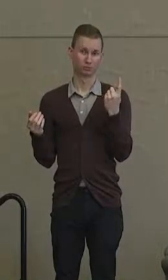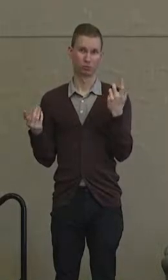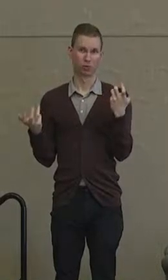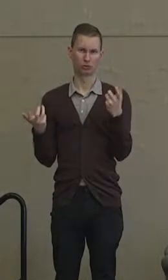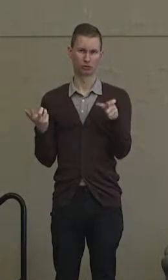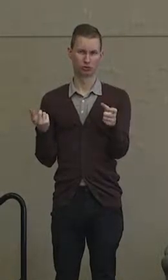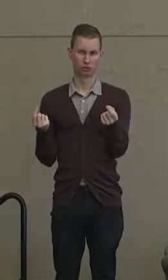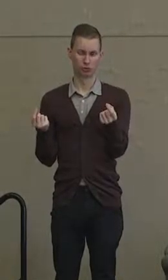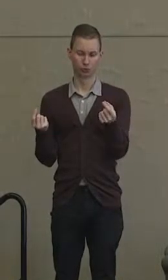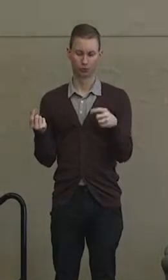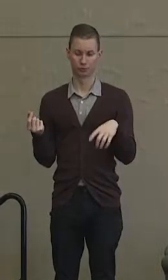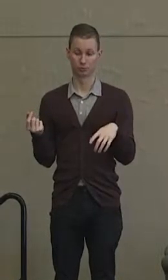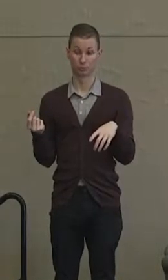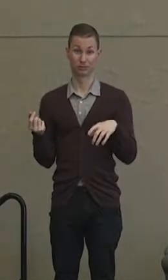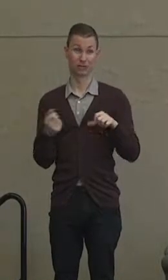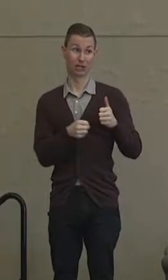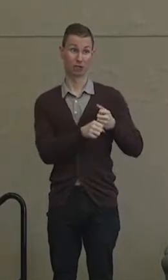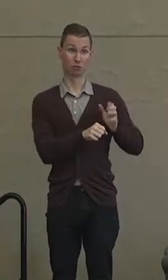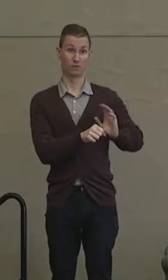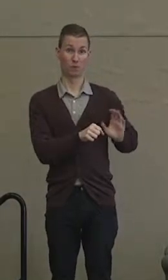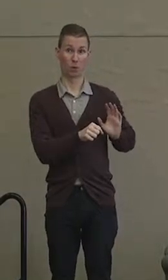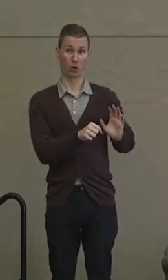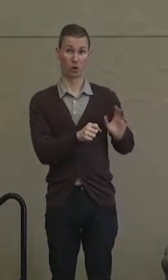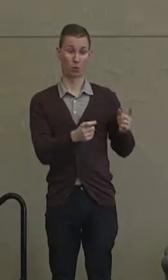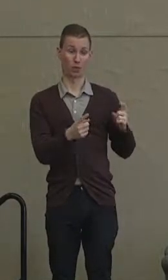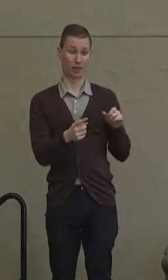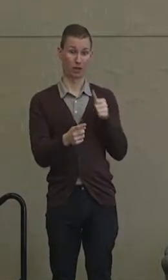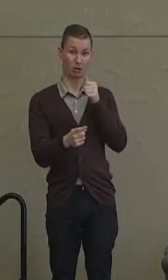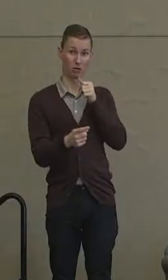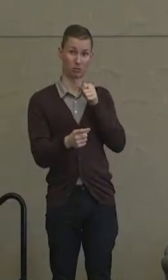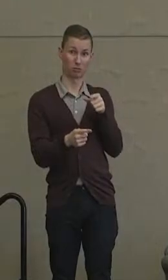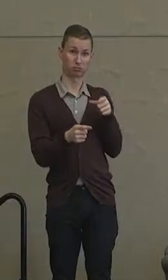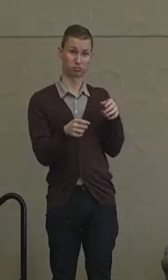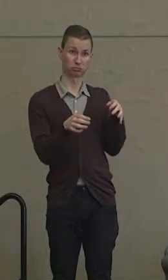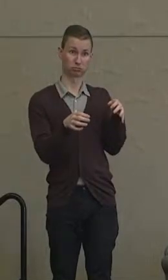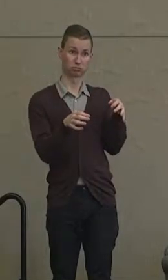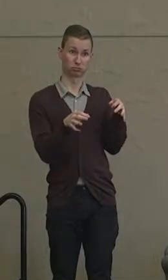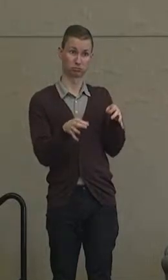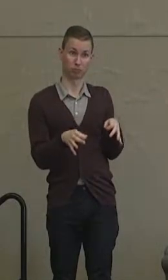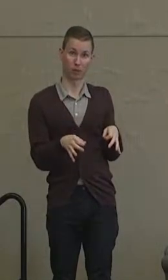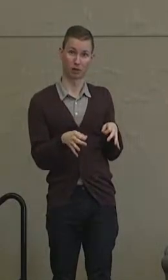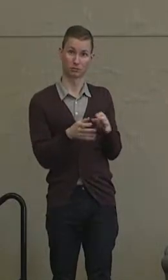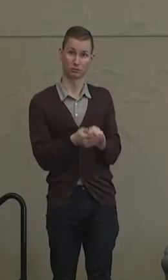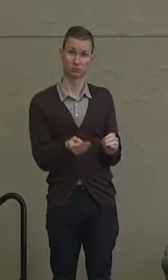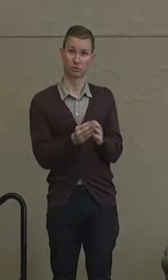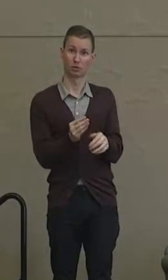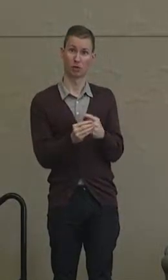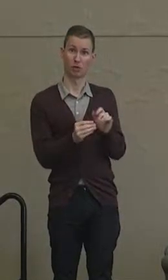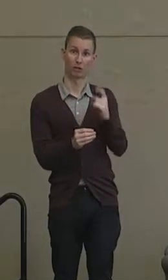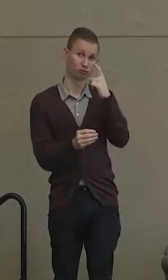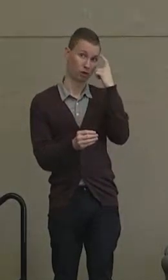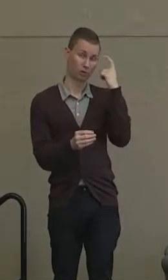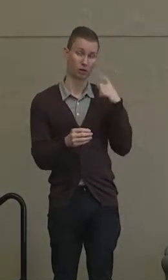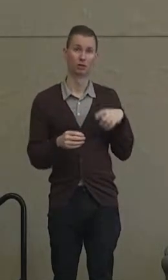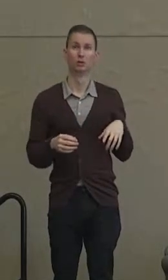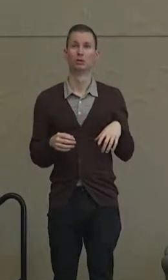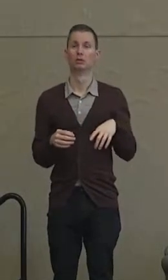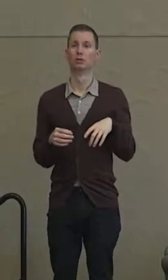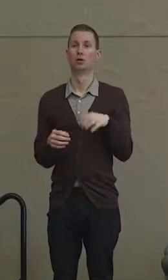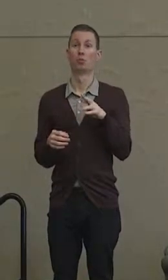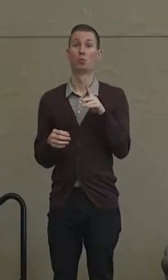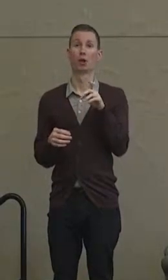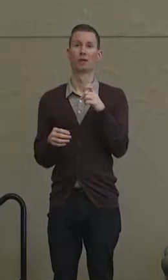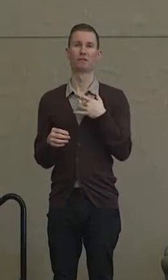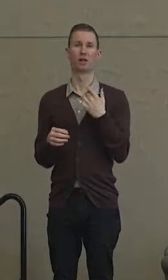have done 10 years prior, when the young woman was disclosing to her about the trauma that she experienced, Ms.